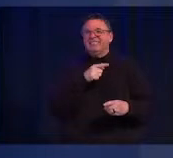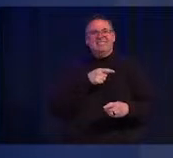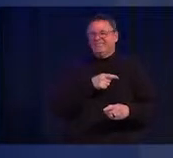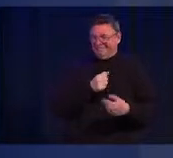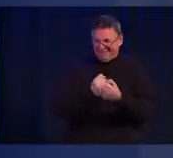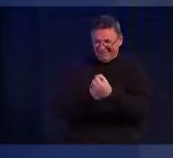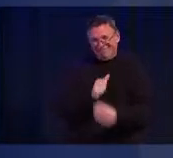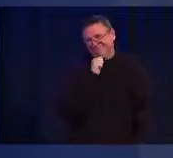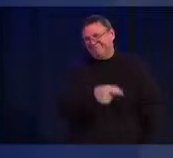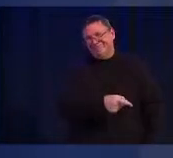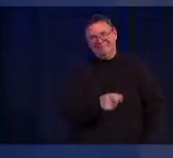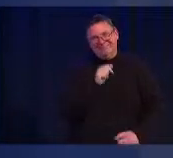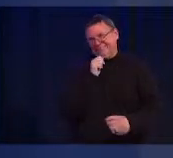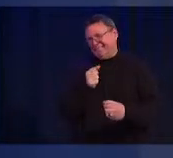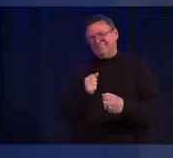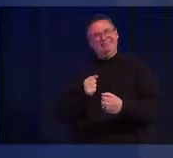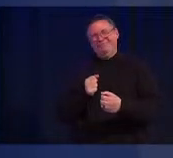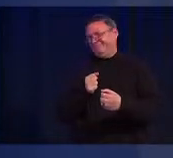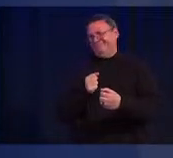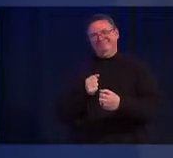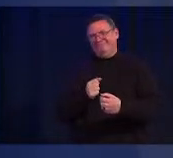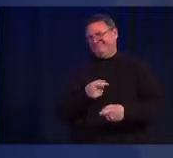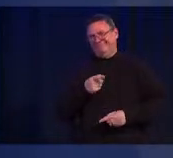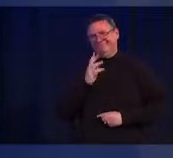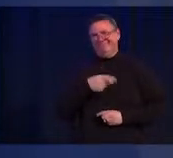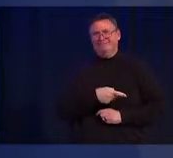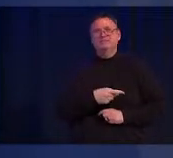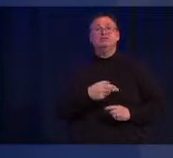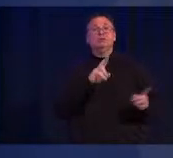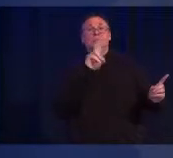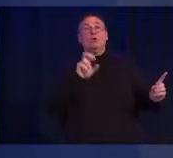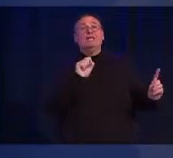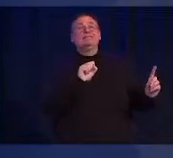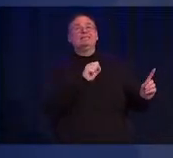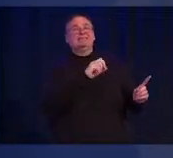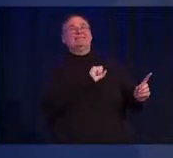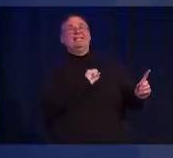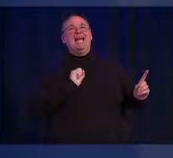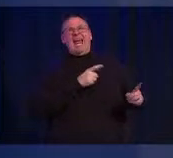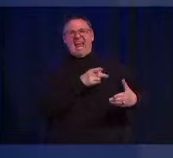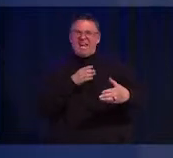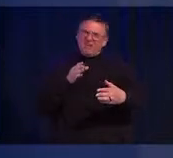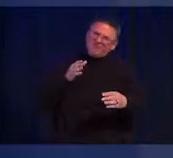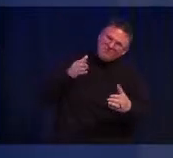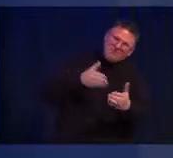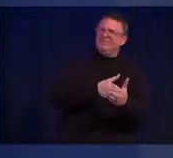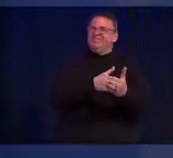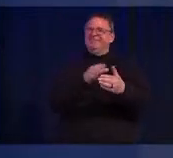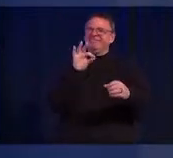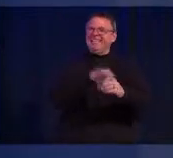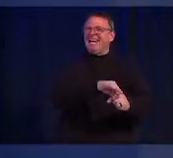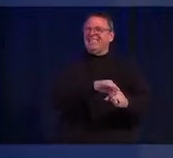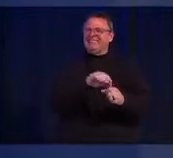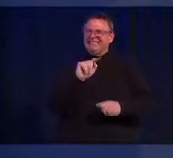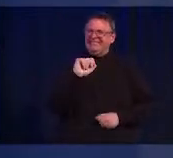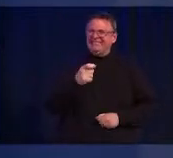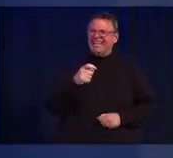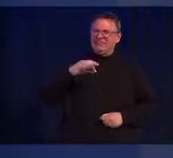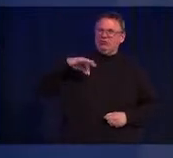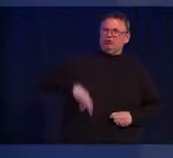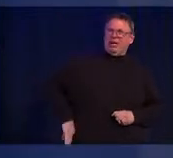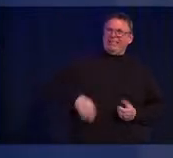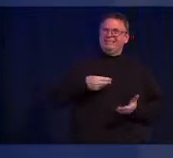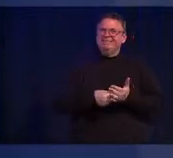was a U.S. Senator, he voted against $1 million for broadband and against the child's tax credit. That's how you put money in the pockets